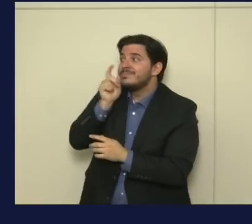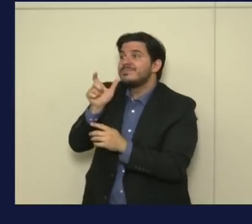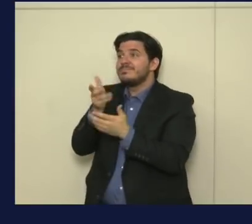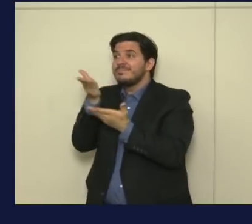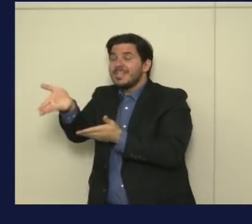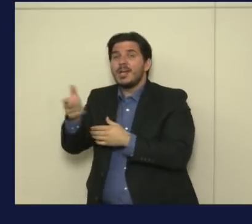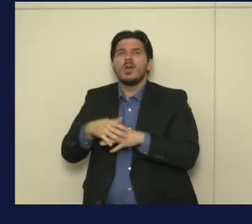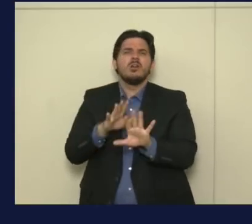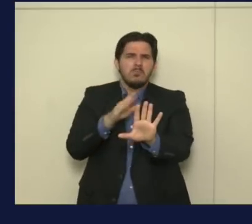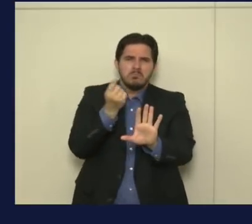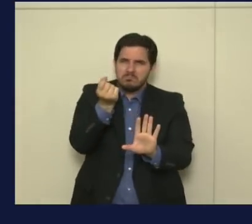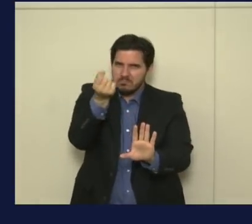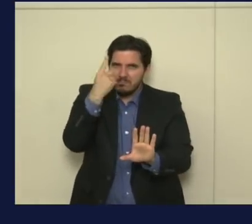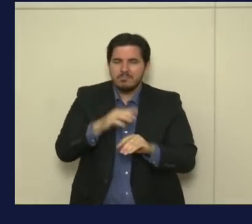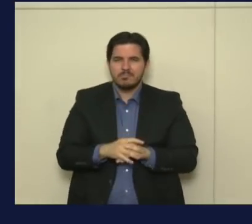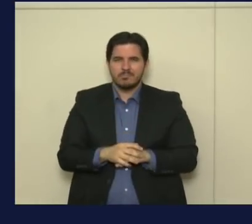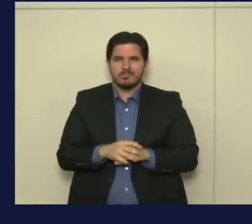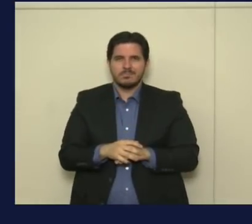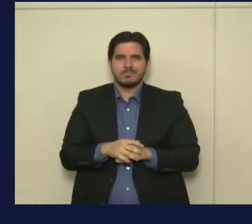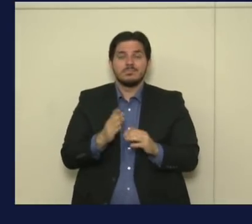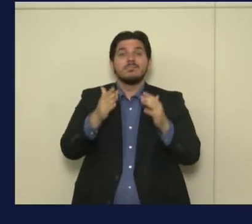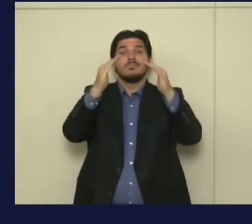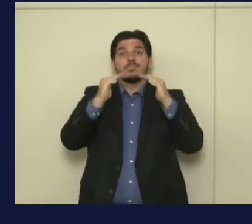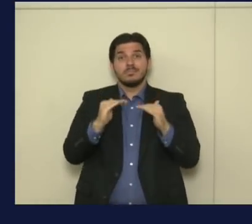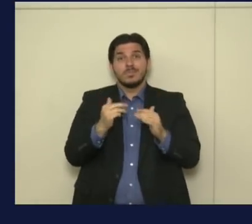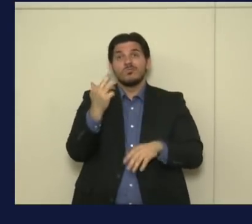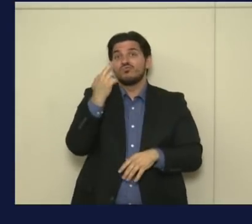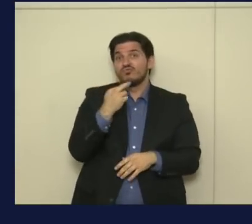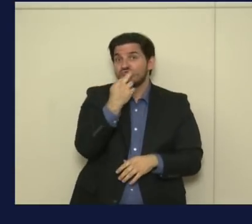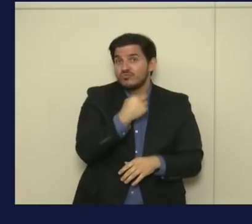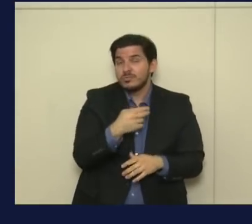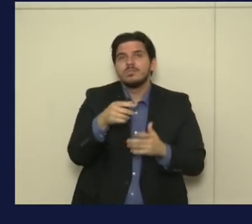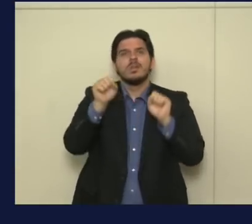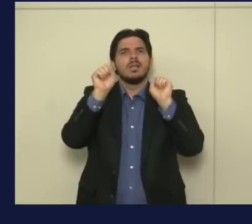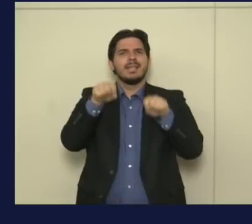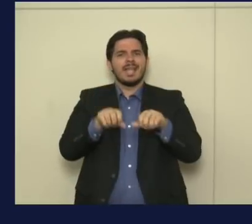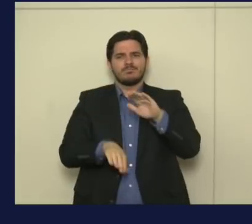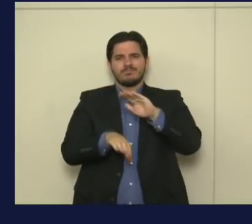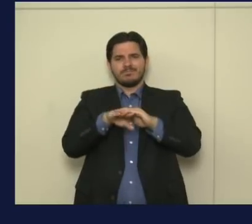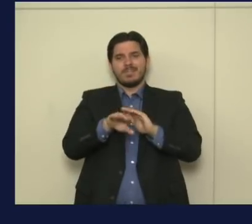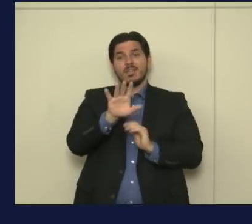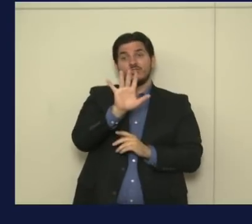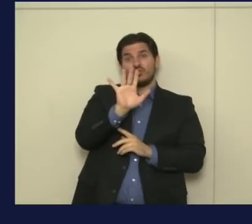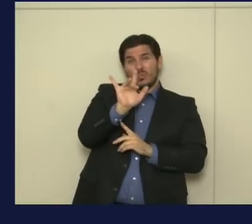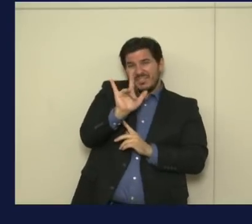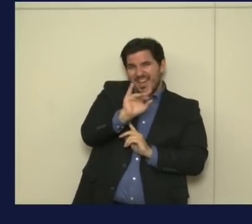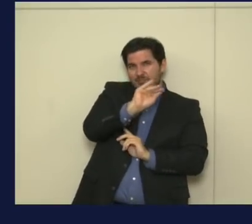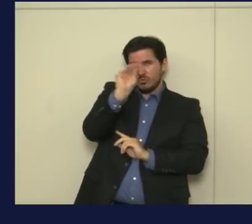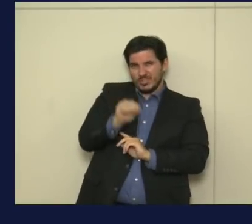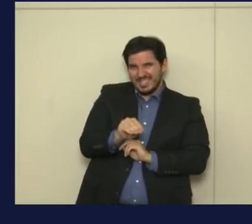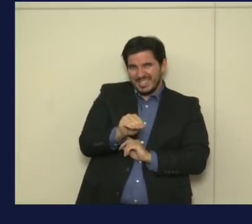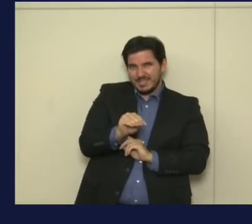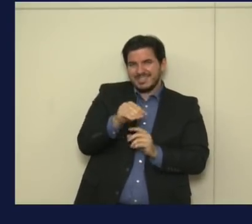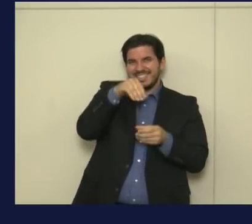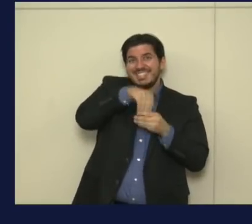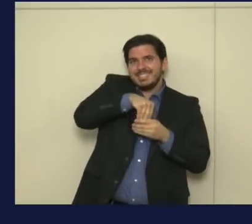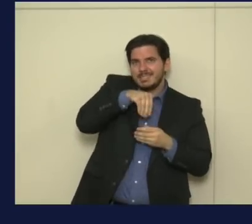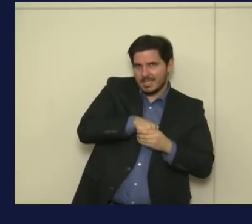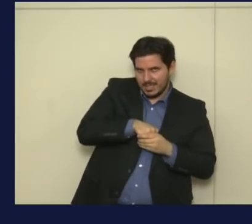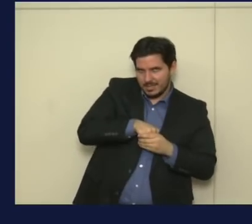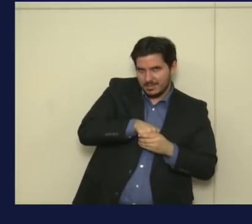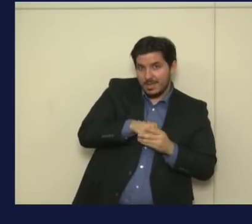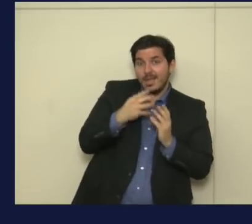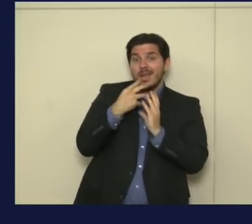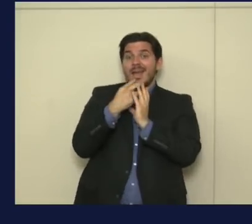drink establishments, can now do 25% indoor capacity, and then outdoor dining, if you've got room to expand, you can